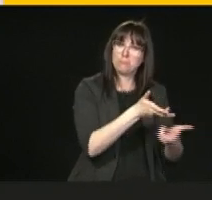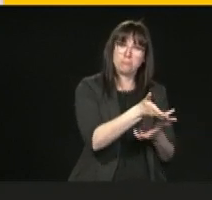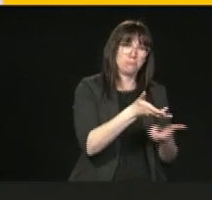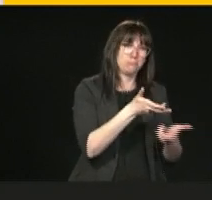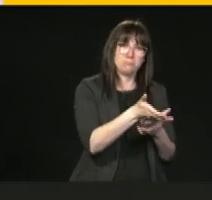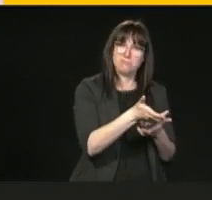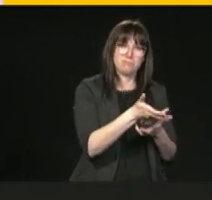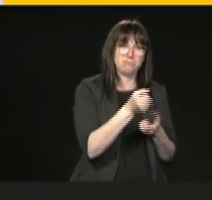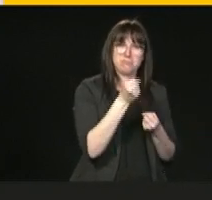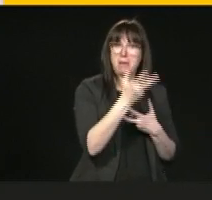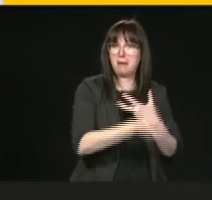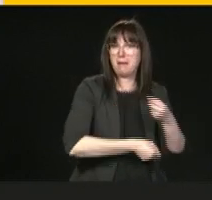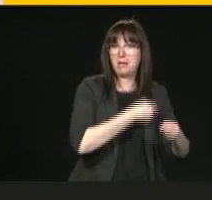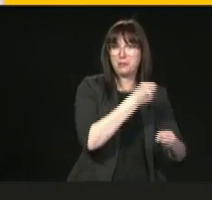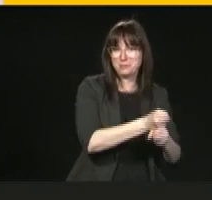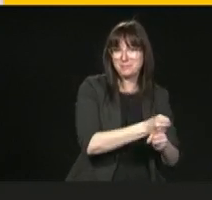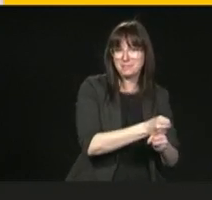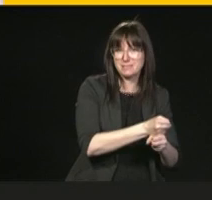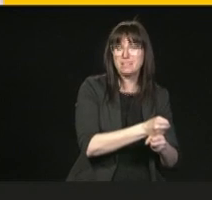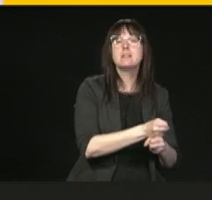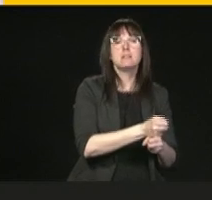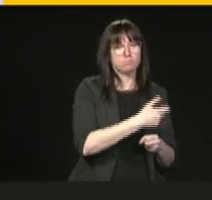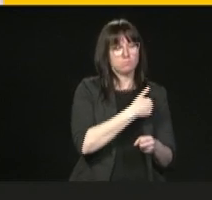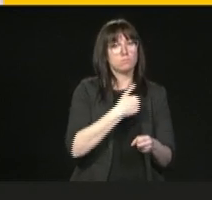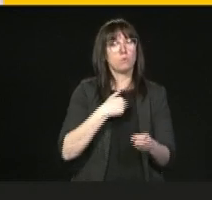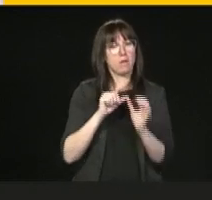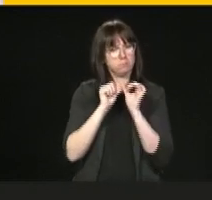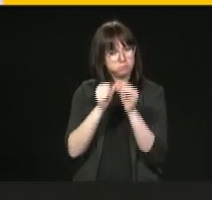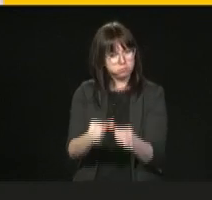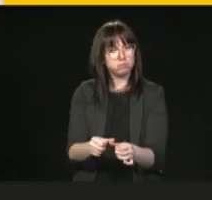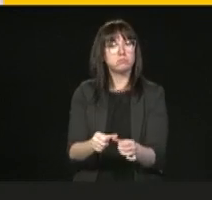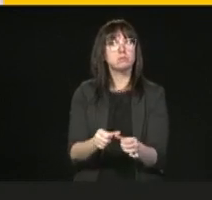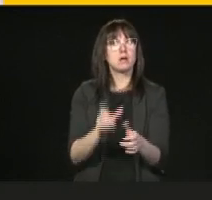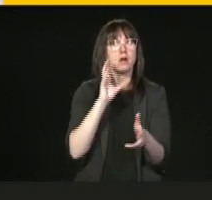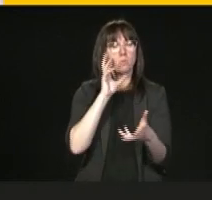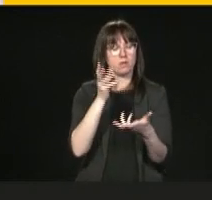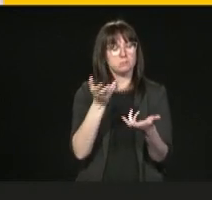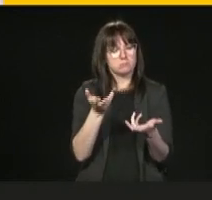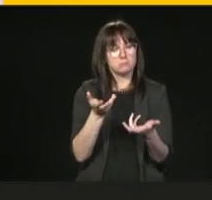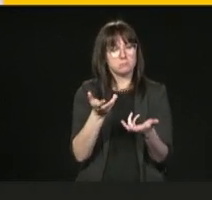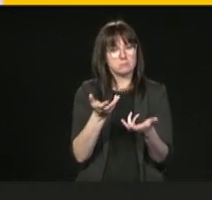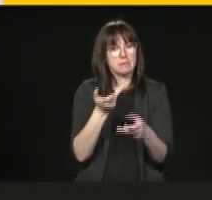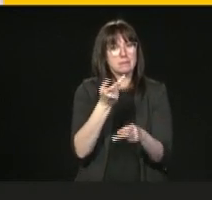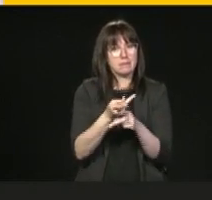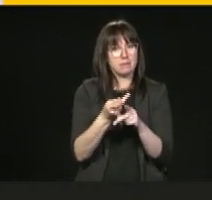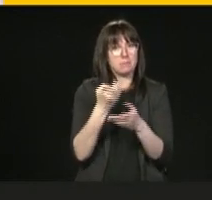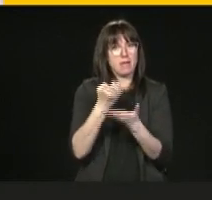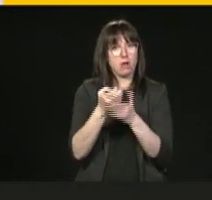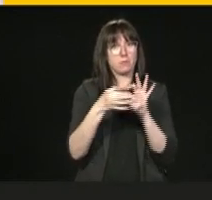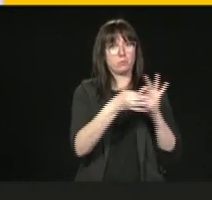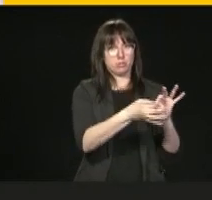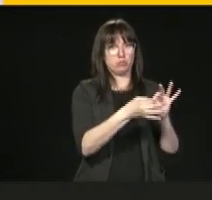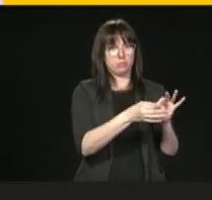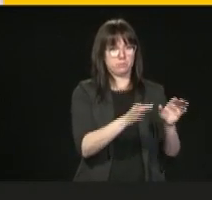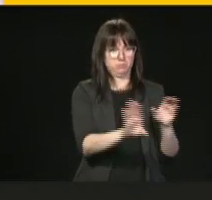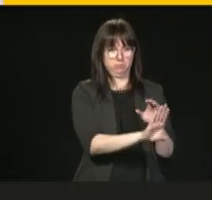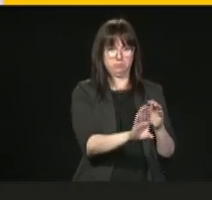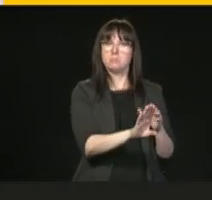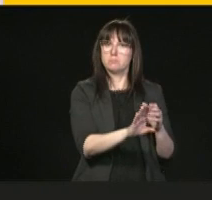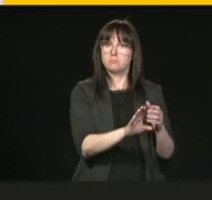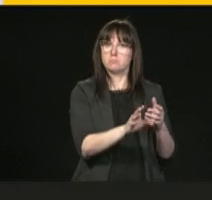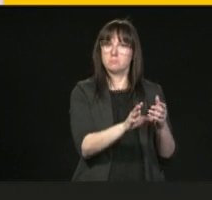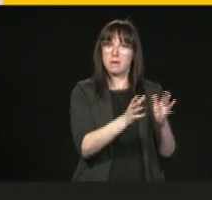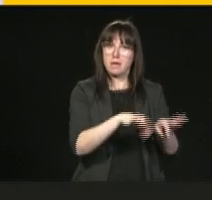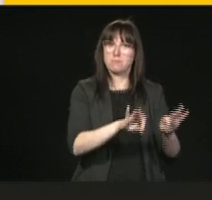many cases, years. And we can continue to hold together those economic relationships that are going to be so important when